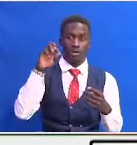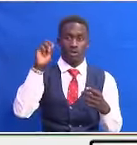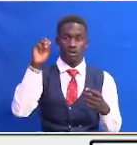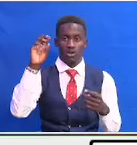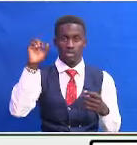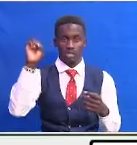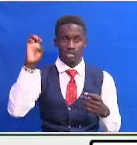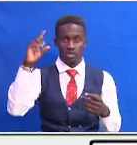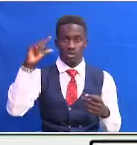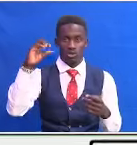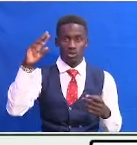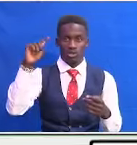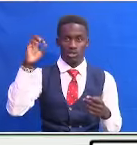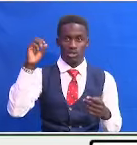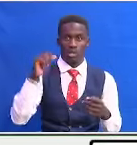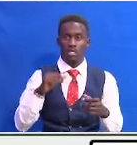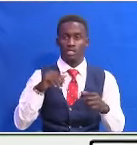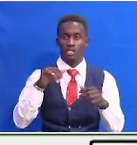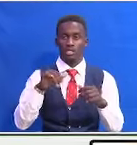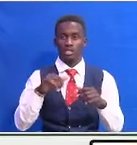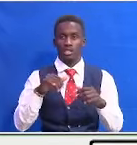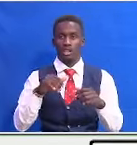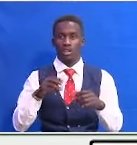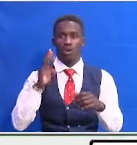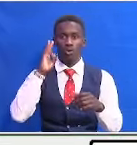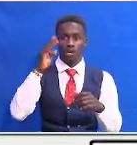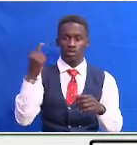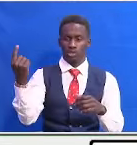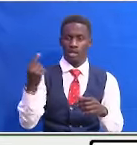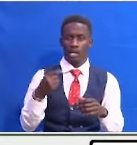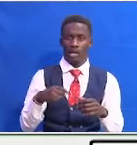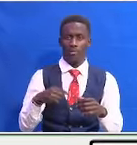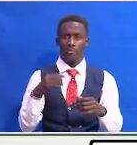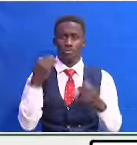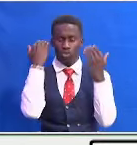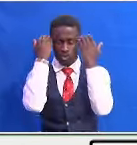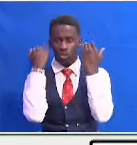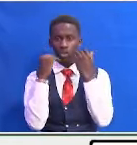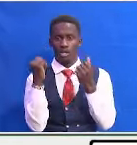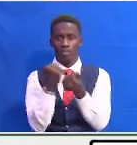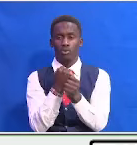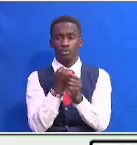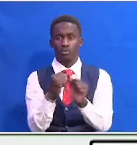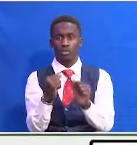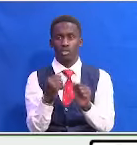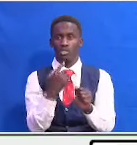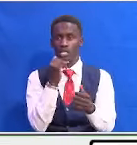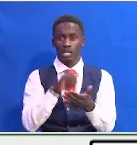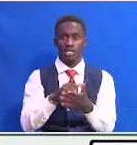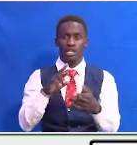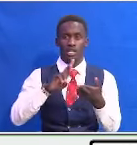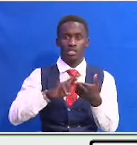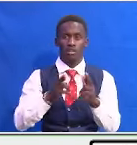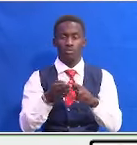remaining witnesses are not willing to attend court to testify by dint of their relationship with one of the